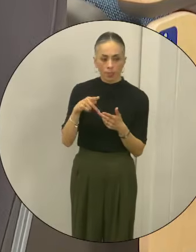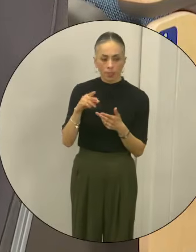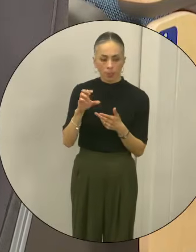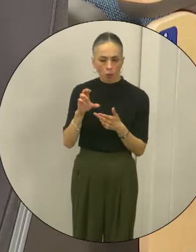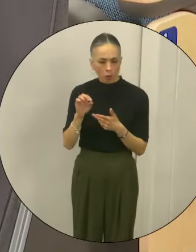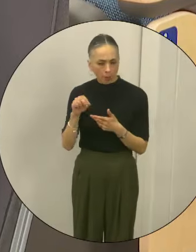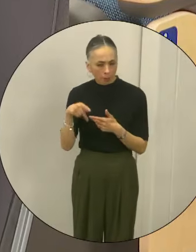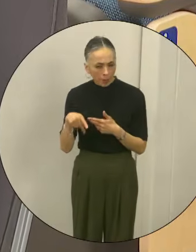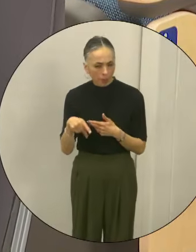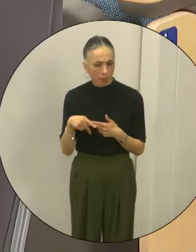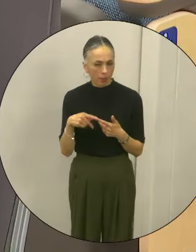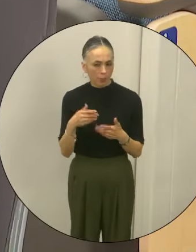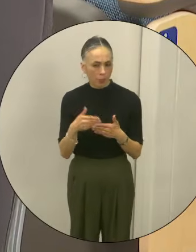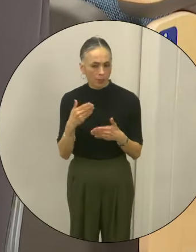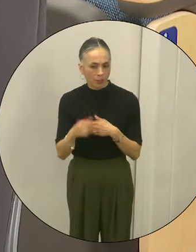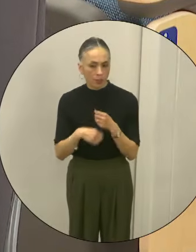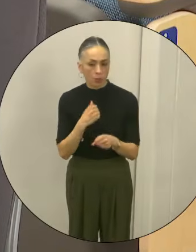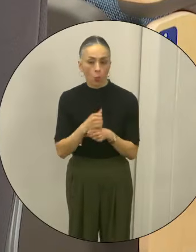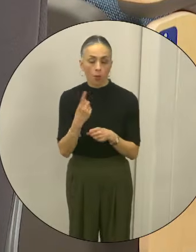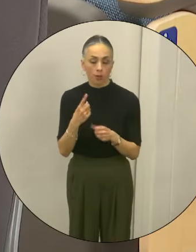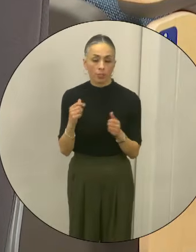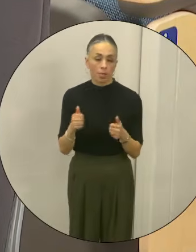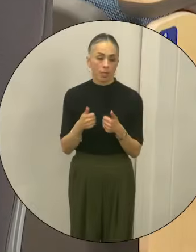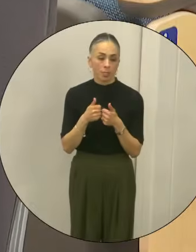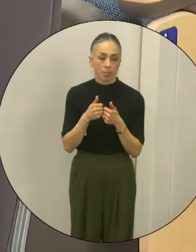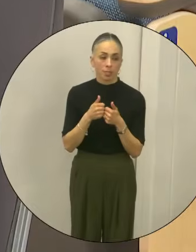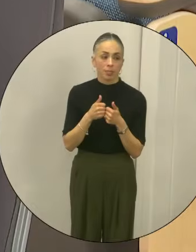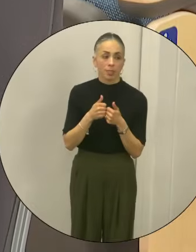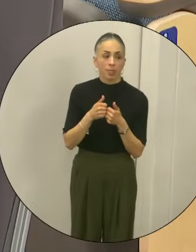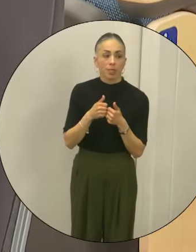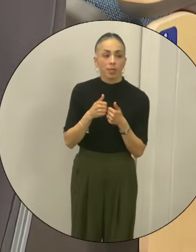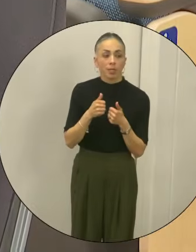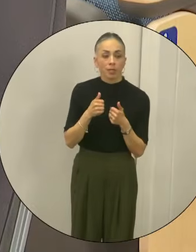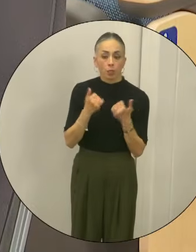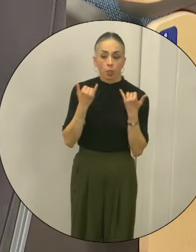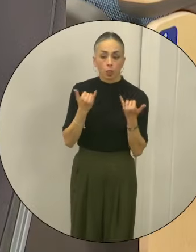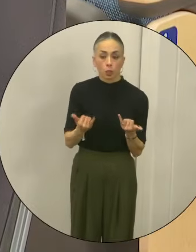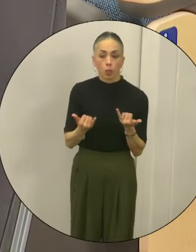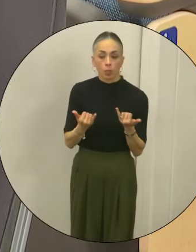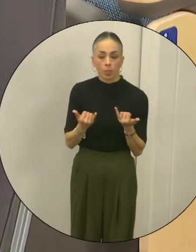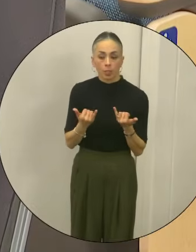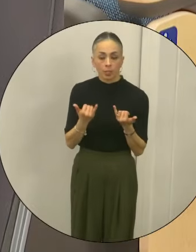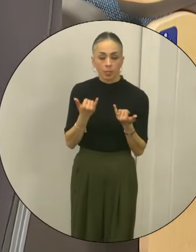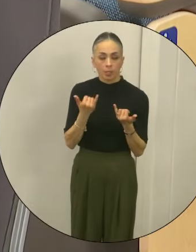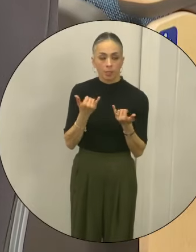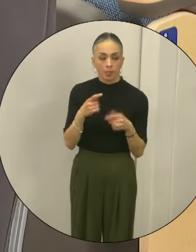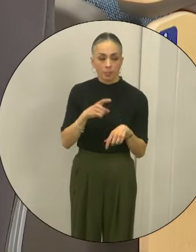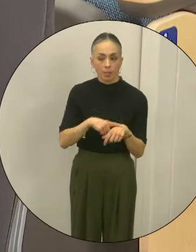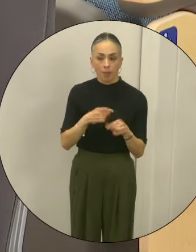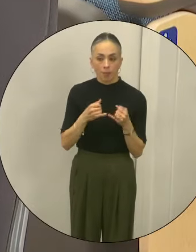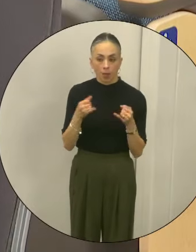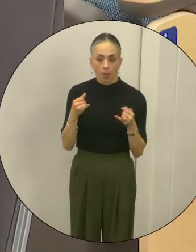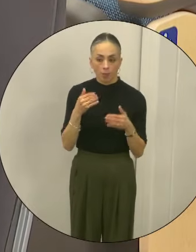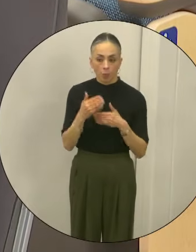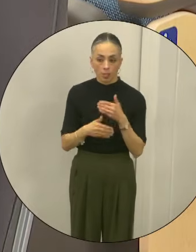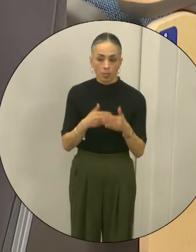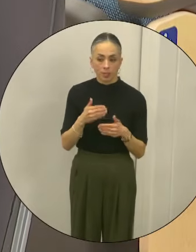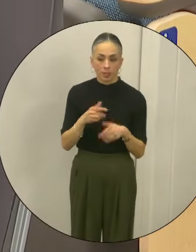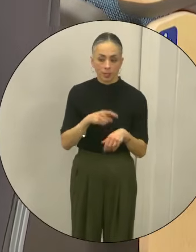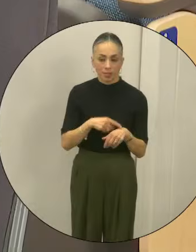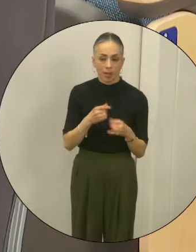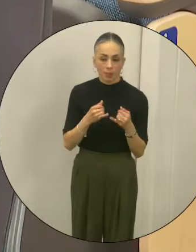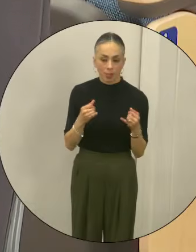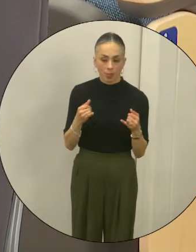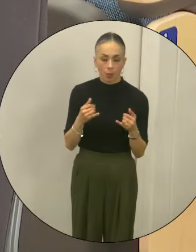previous year. One of the challenges that some of the other CFOs raised in that was the current statutory budget timeline process, meaning the timelines by